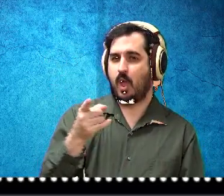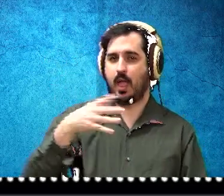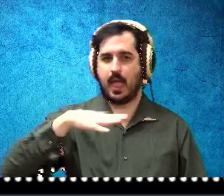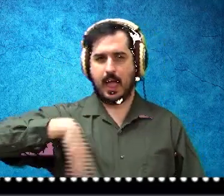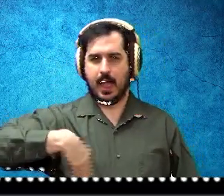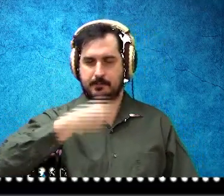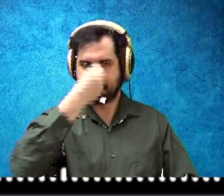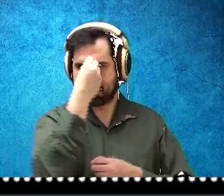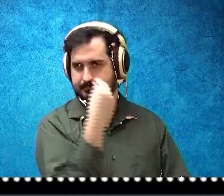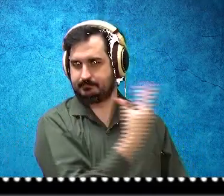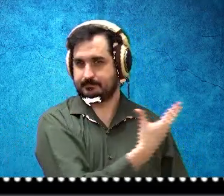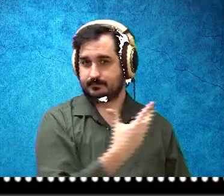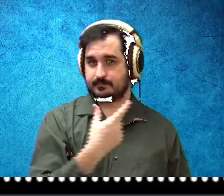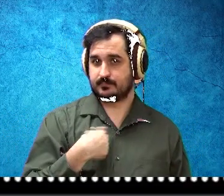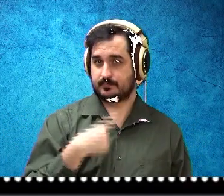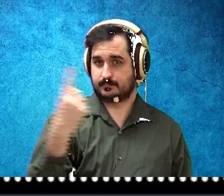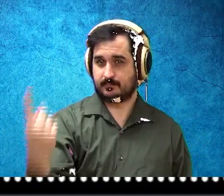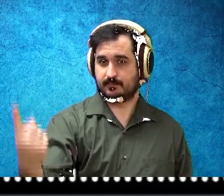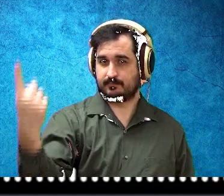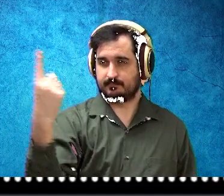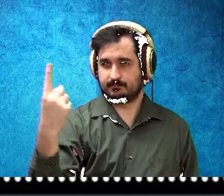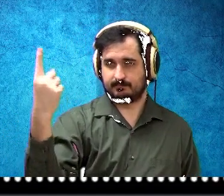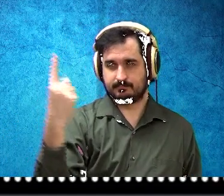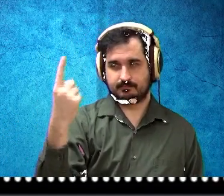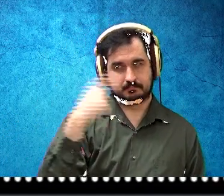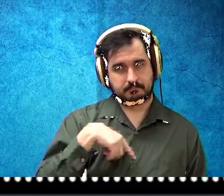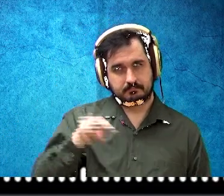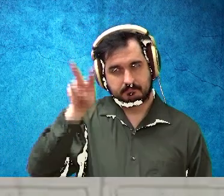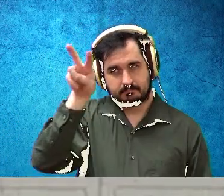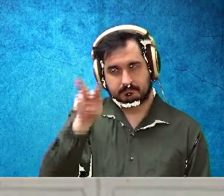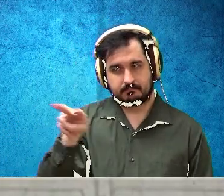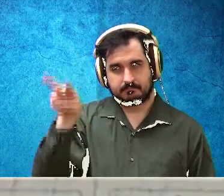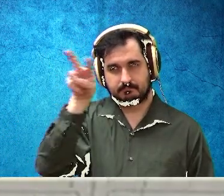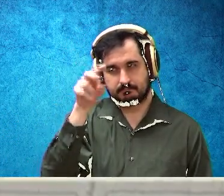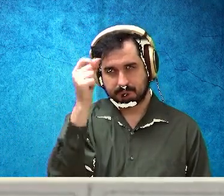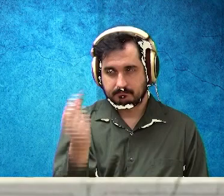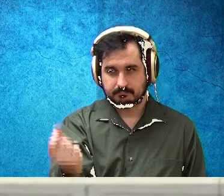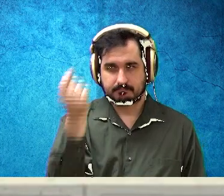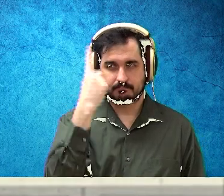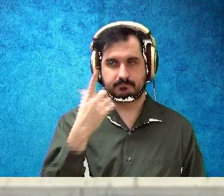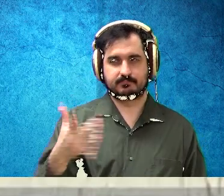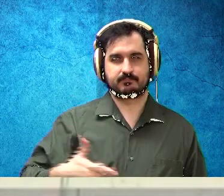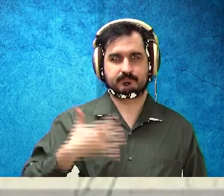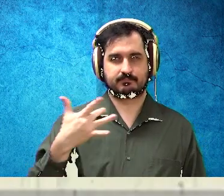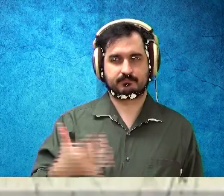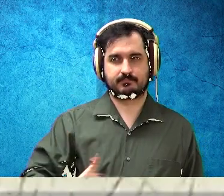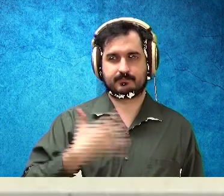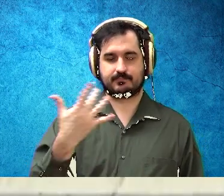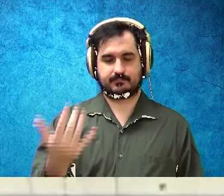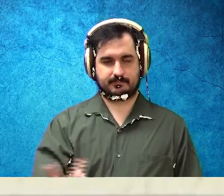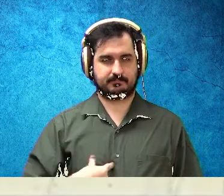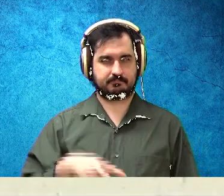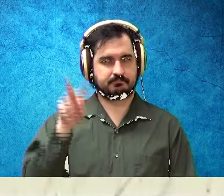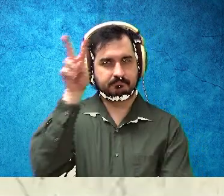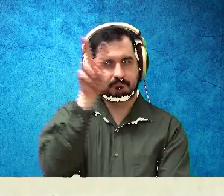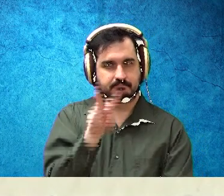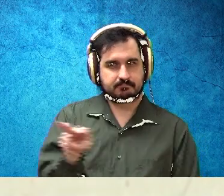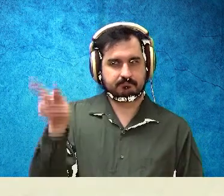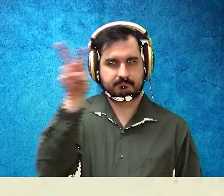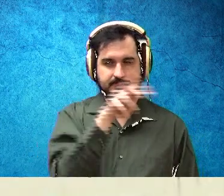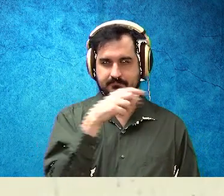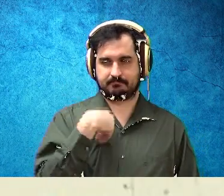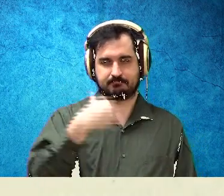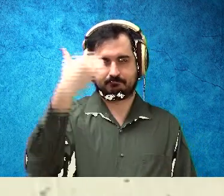say when you tell me that you're coming my way. I read between the lines to infer the